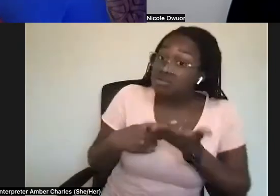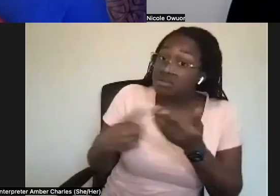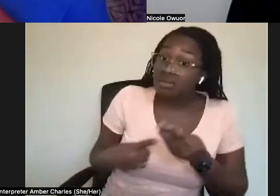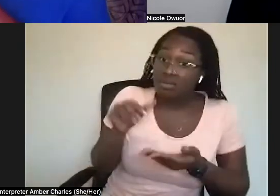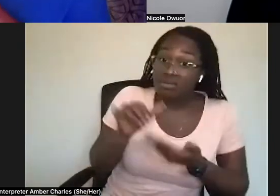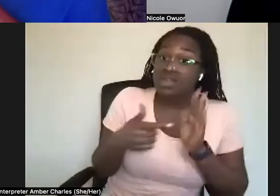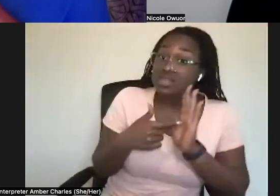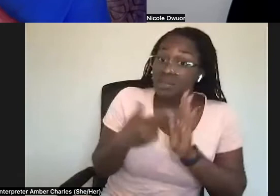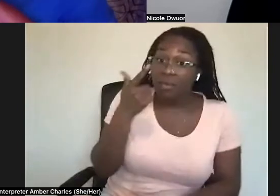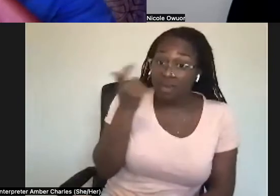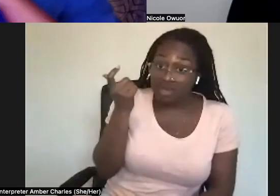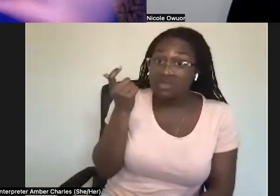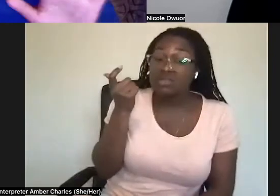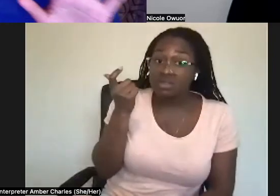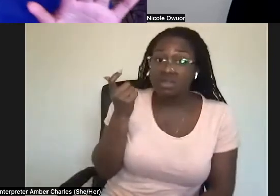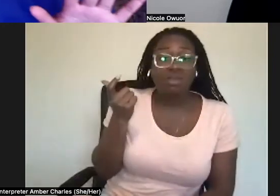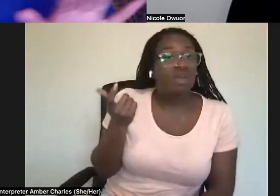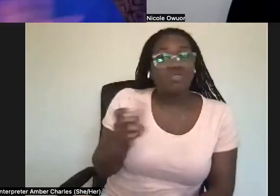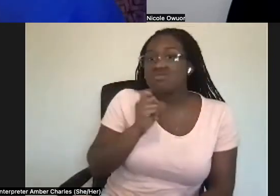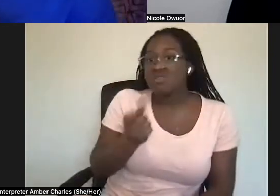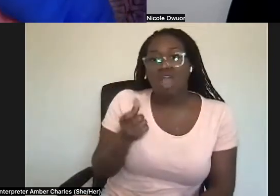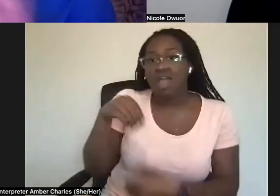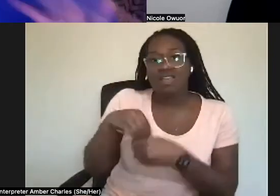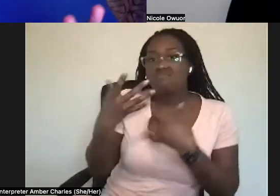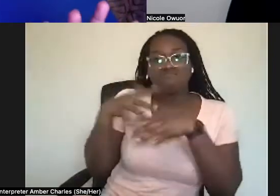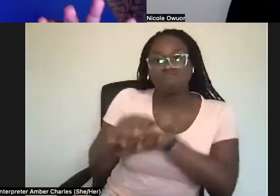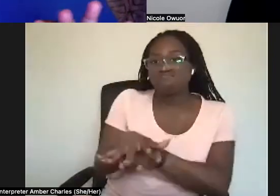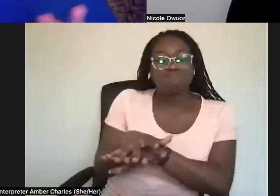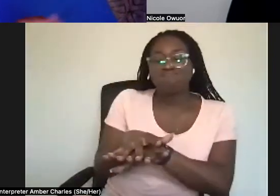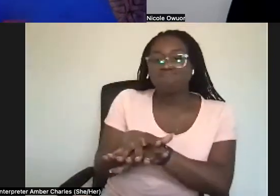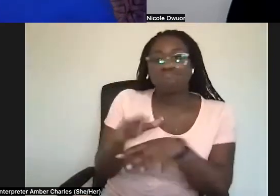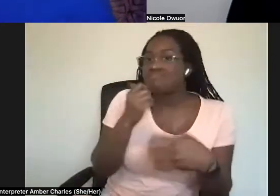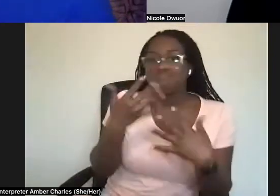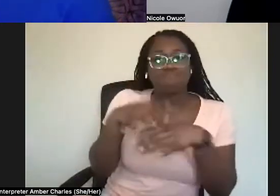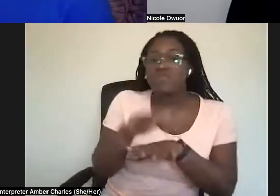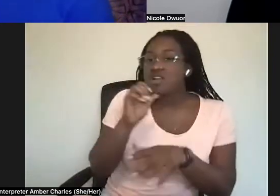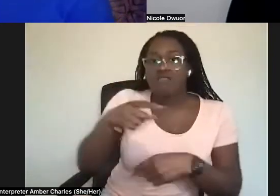because they're just not in the mainstream media. They're just not all over the place.